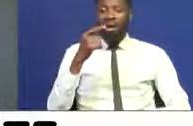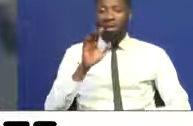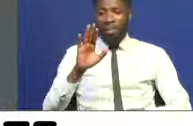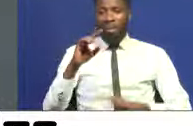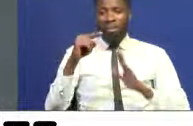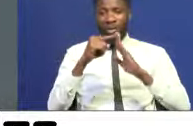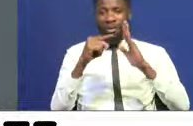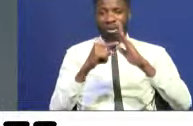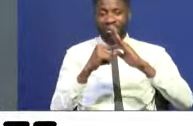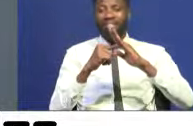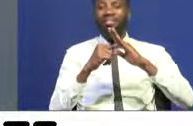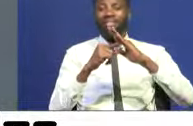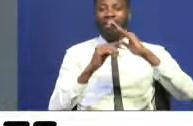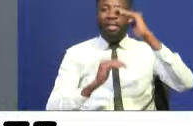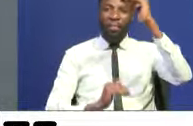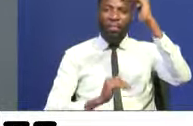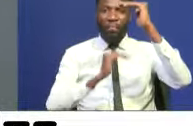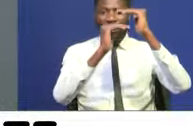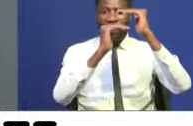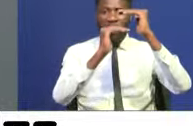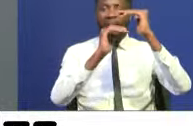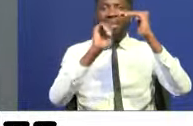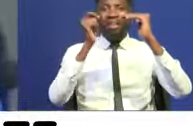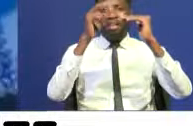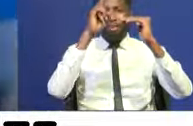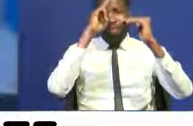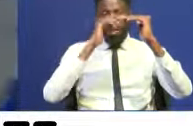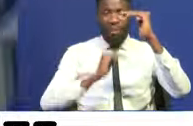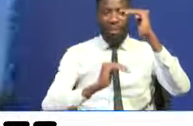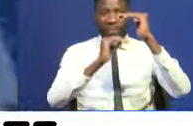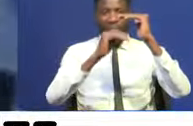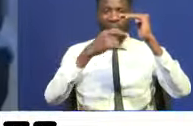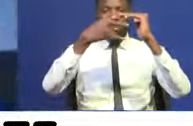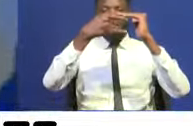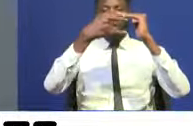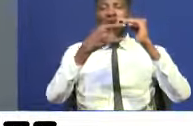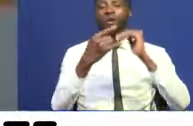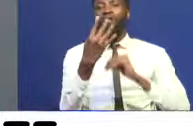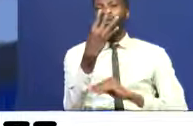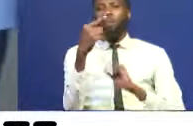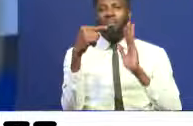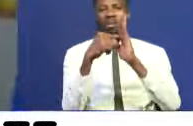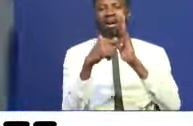Police to 4 points. Wanyama ana ujumbe anaotuma ule,